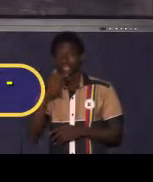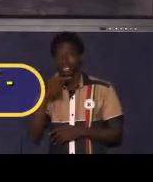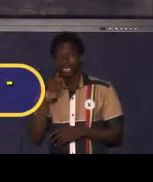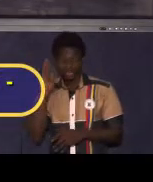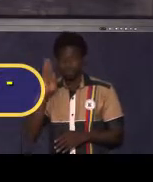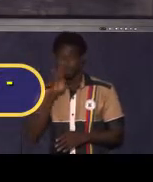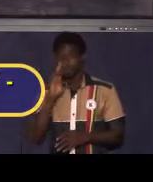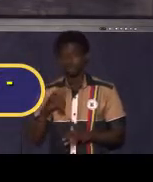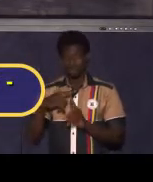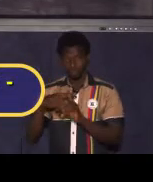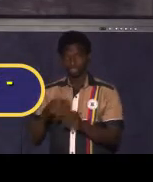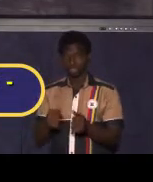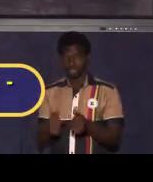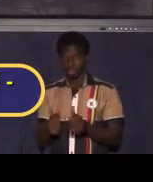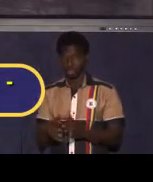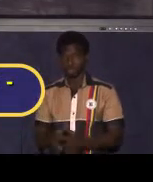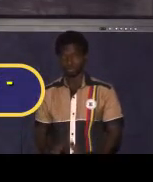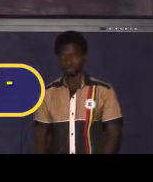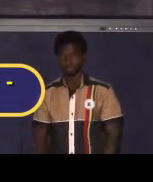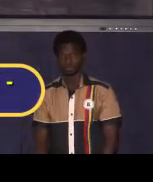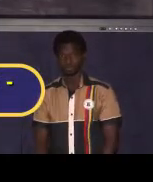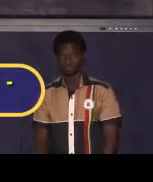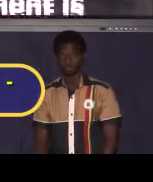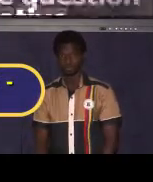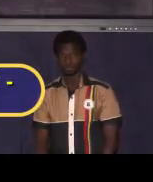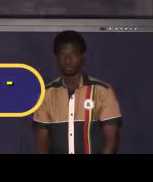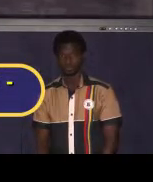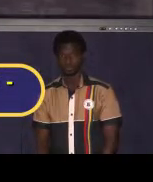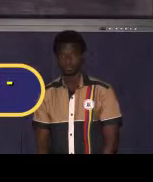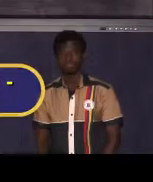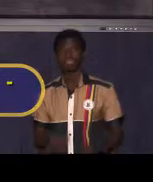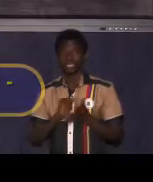tag will be positive. Well done.